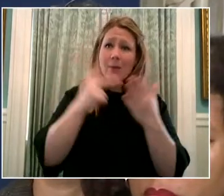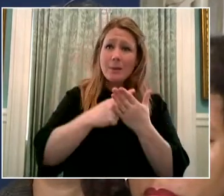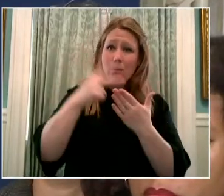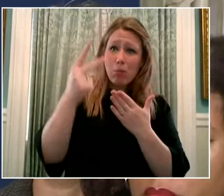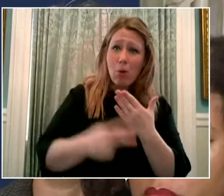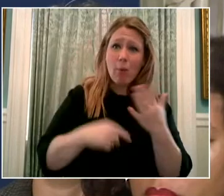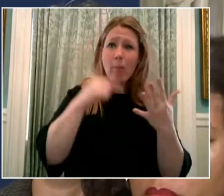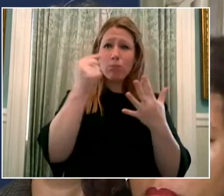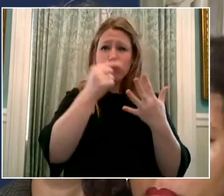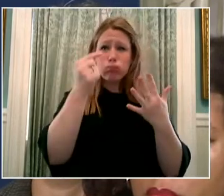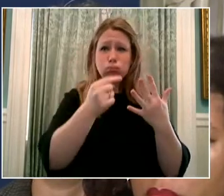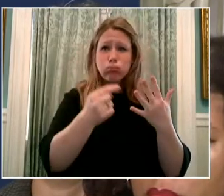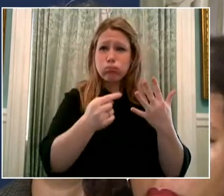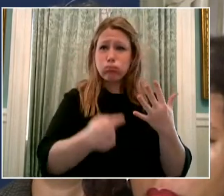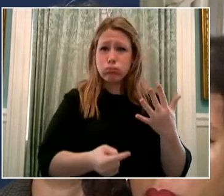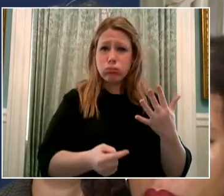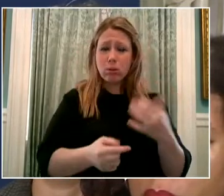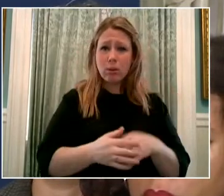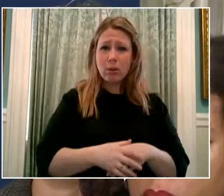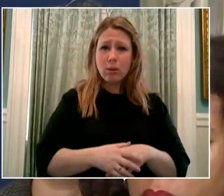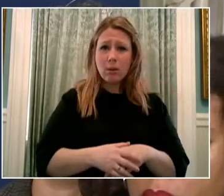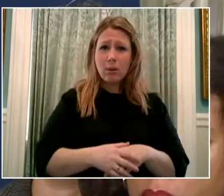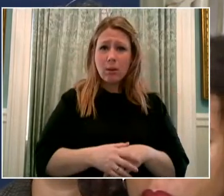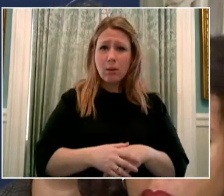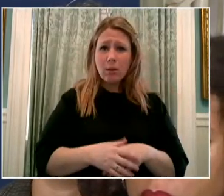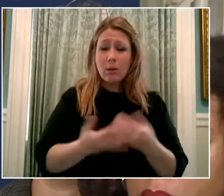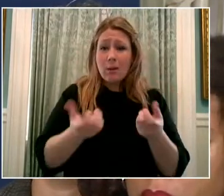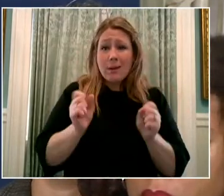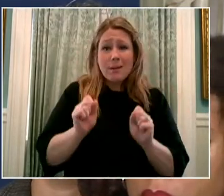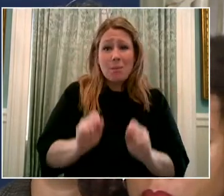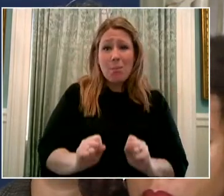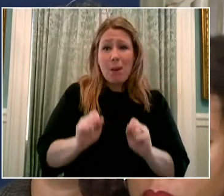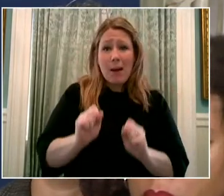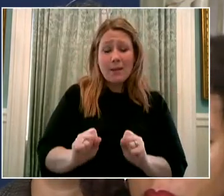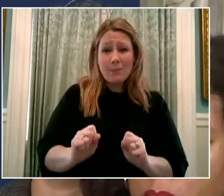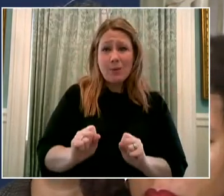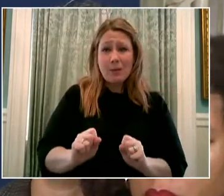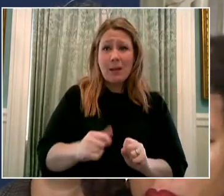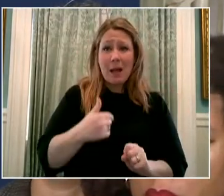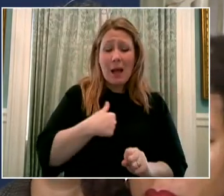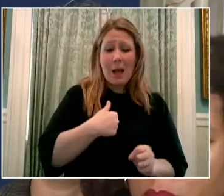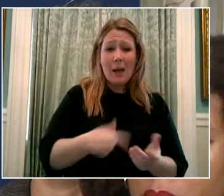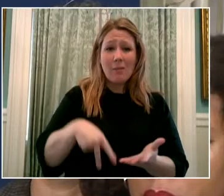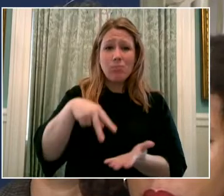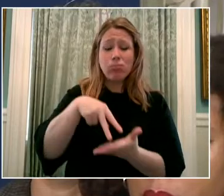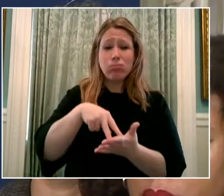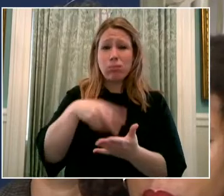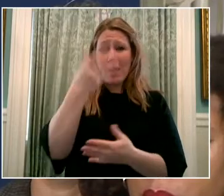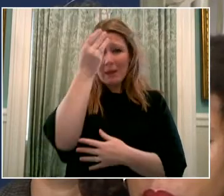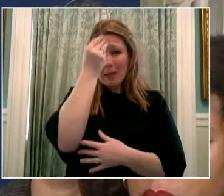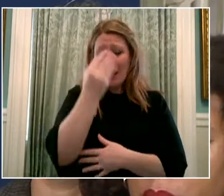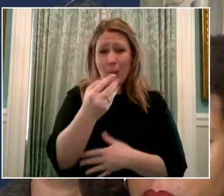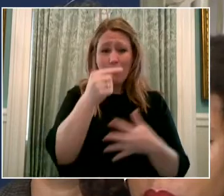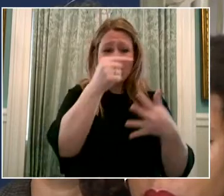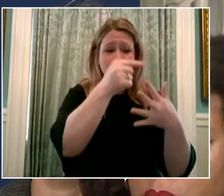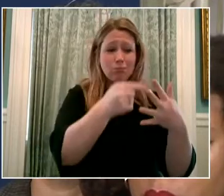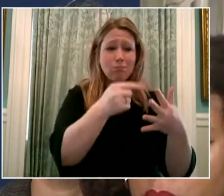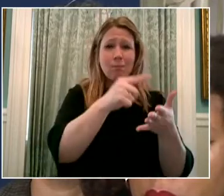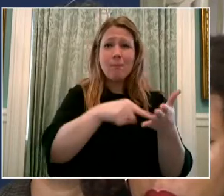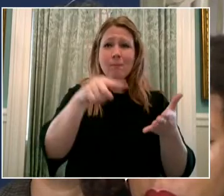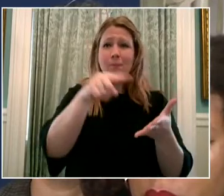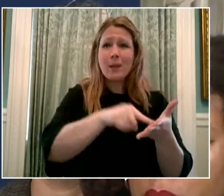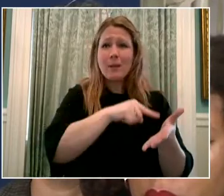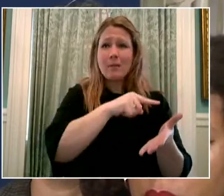doing. I may have to come back to this podium and tell you some of those initiatives we can't do. We can't do